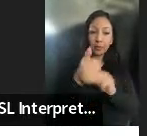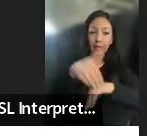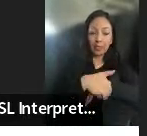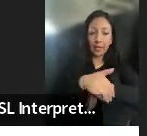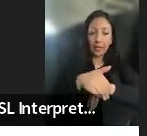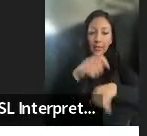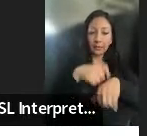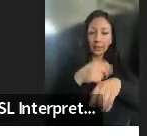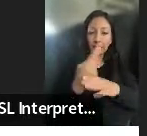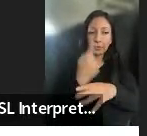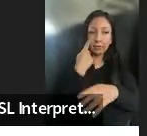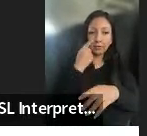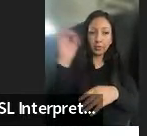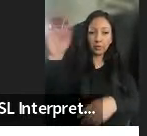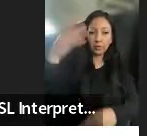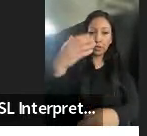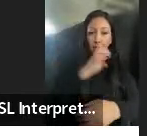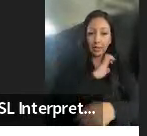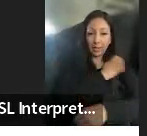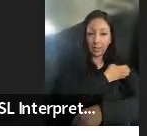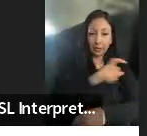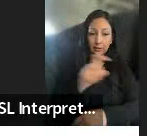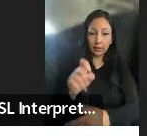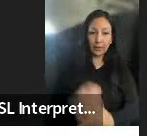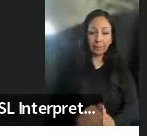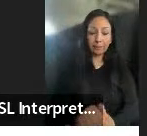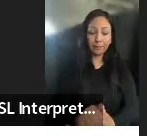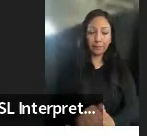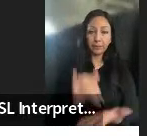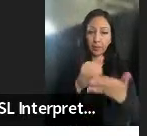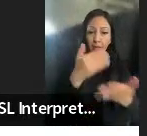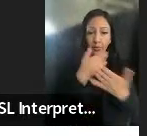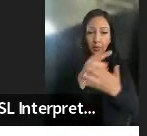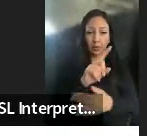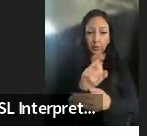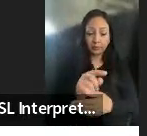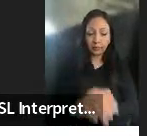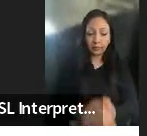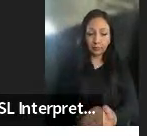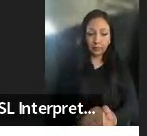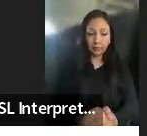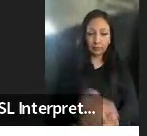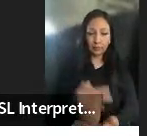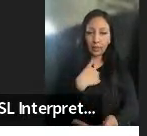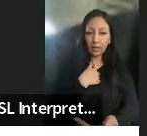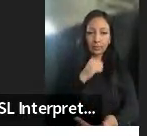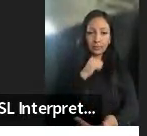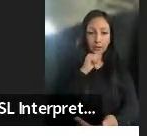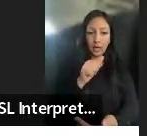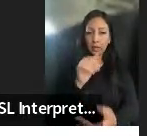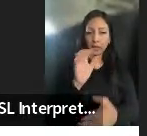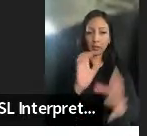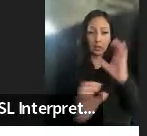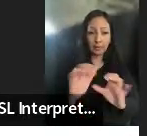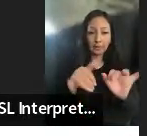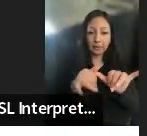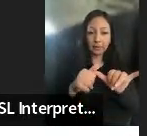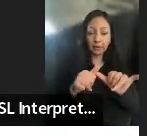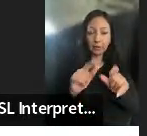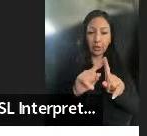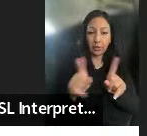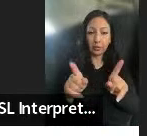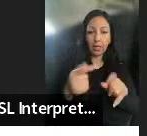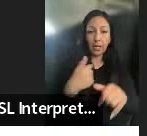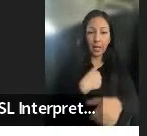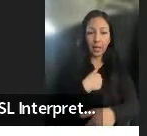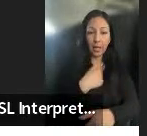for solar energy? Yeah, that's a great question. I'm not a chemist or an engineer, but I am